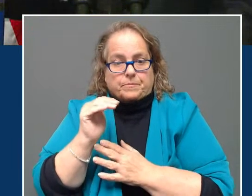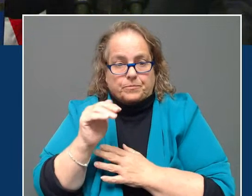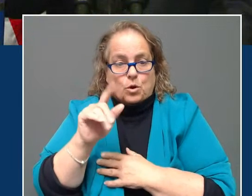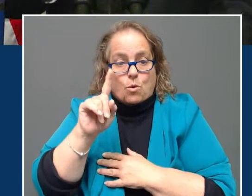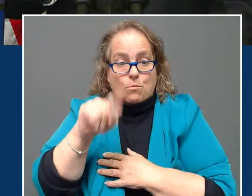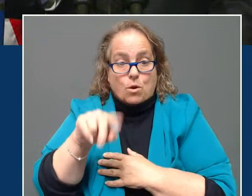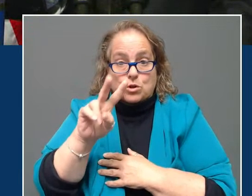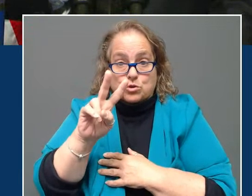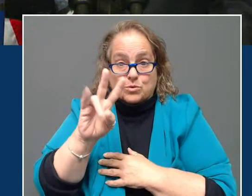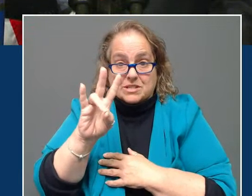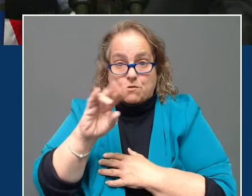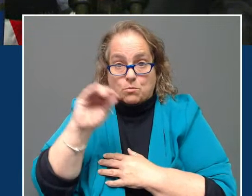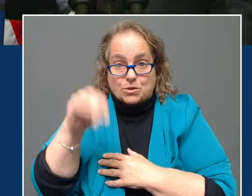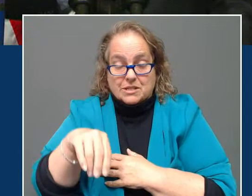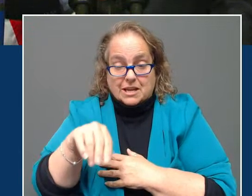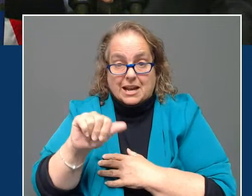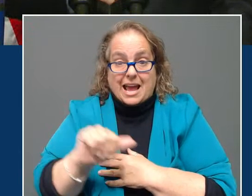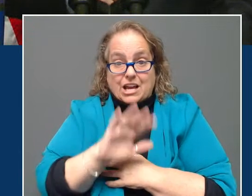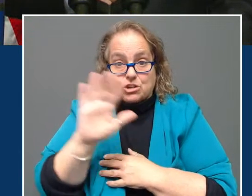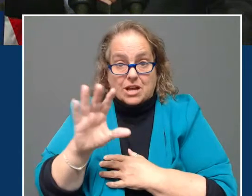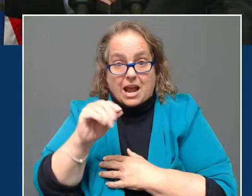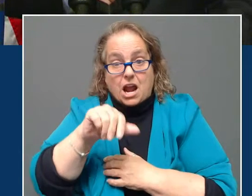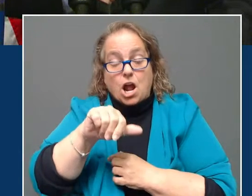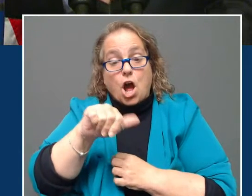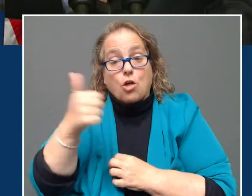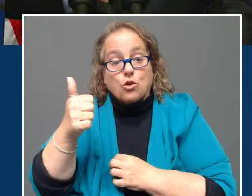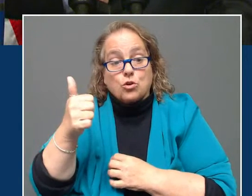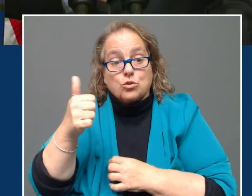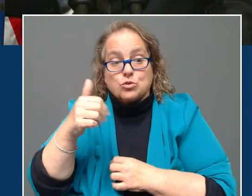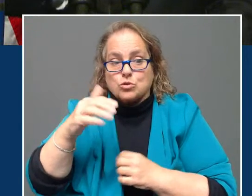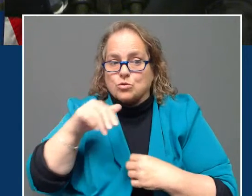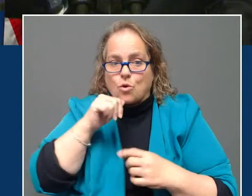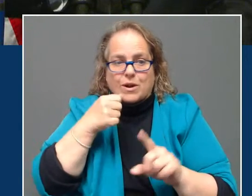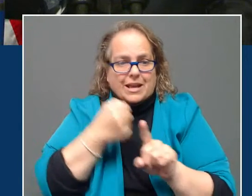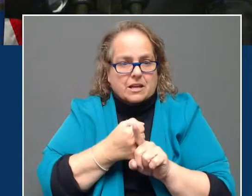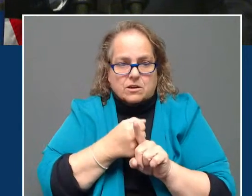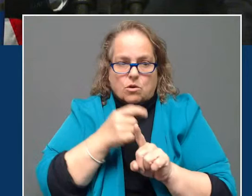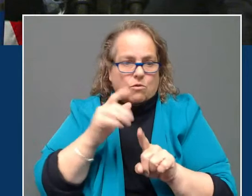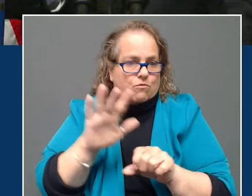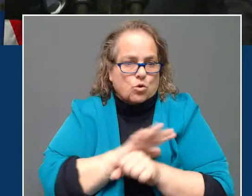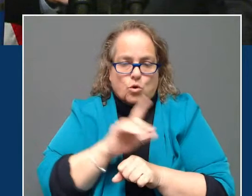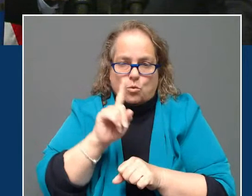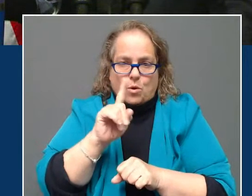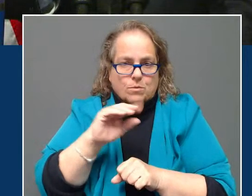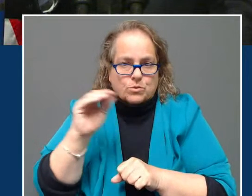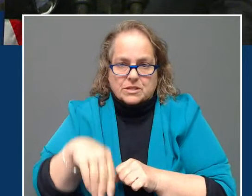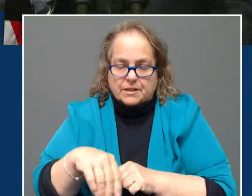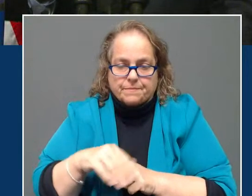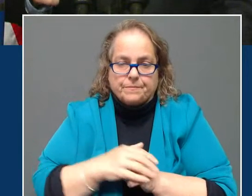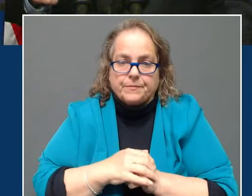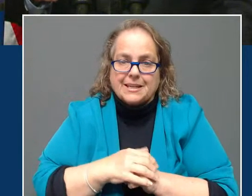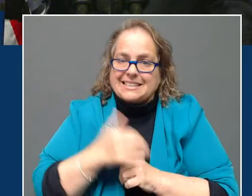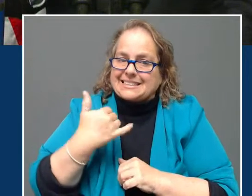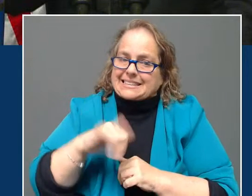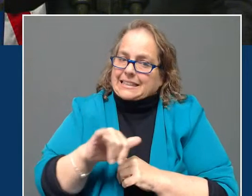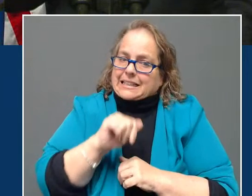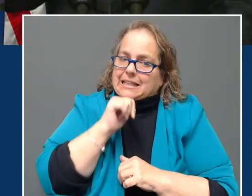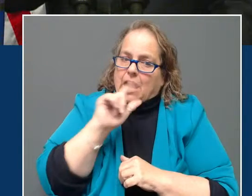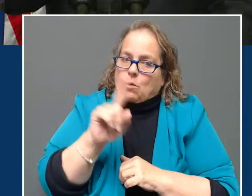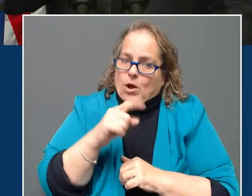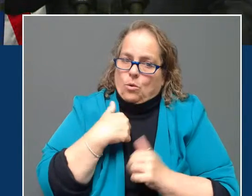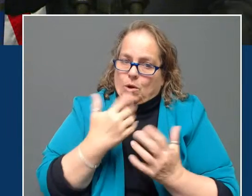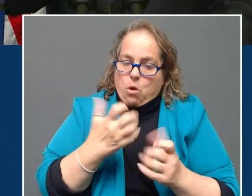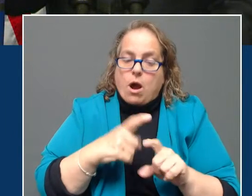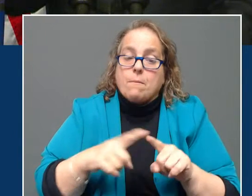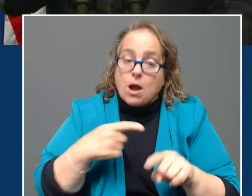1.27% Asian, and the others don't, I think, hit the full percent. Still not where we want to be, but improving.